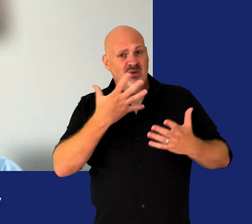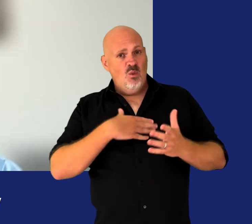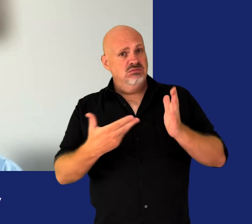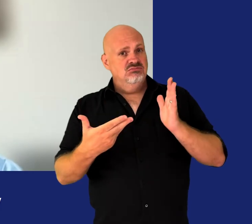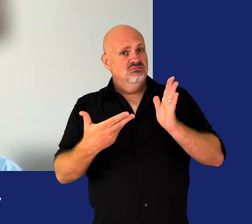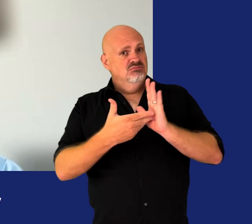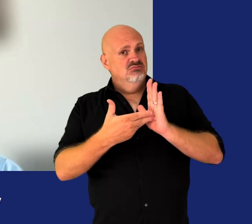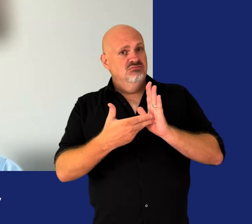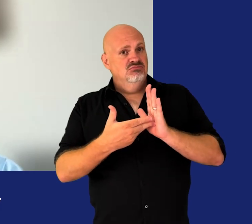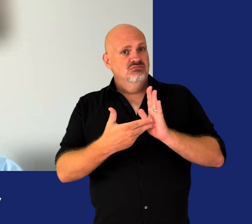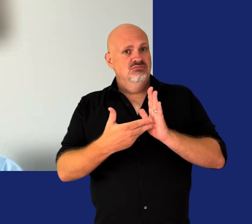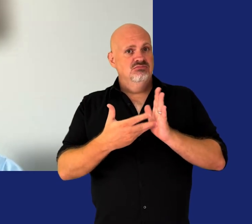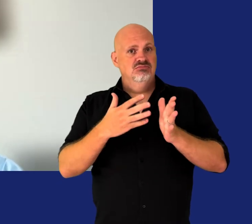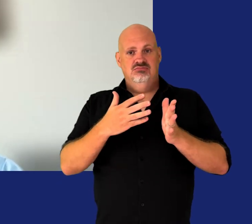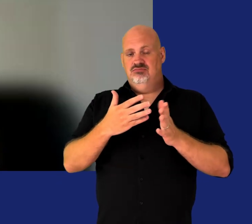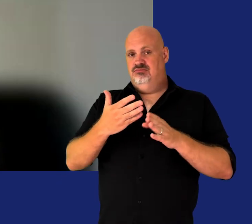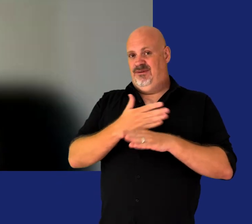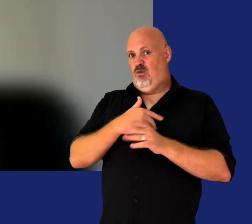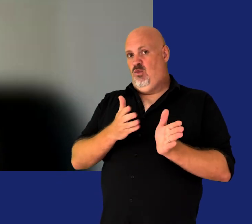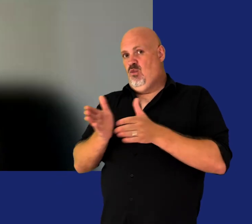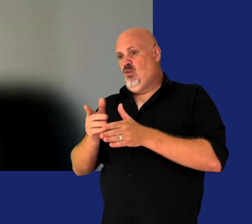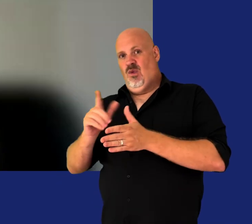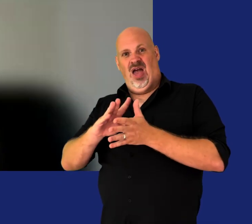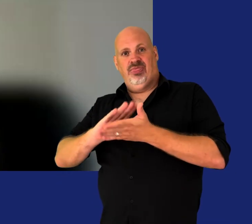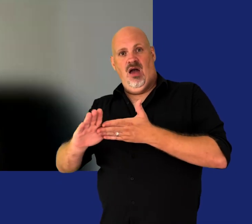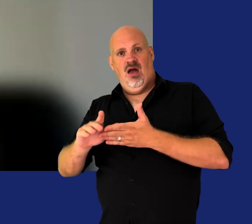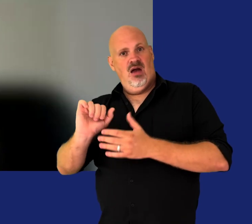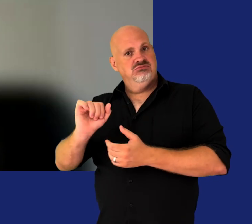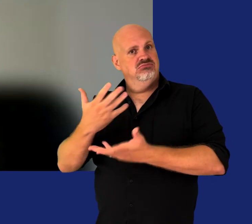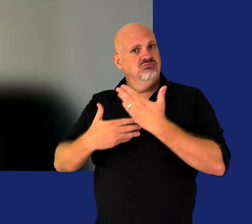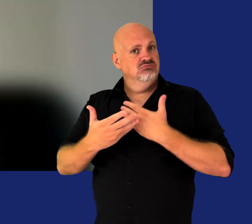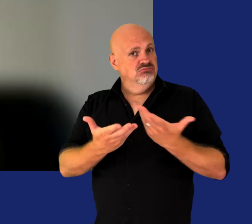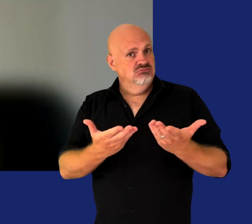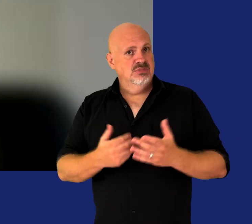there anything else that you'd like to say before we ask Heather about her experiences?